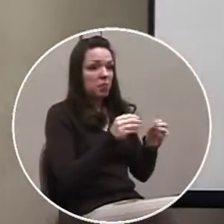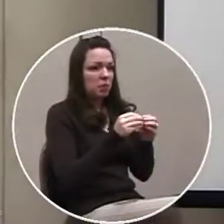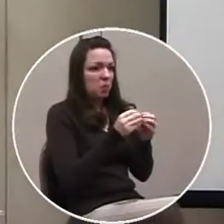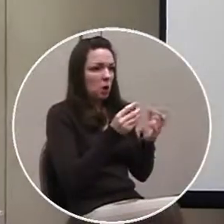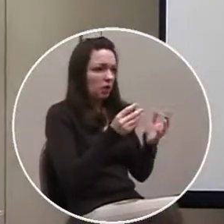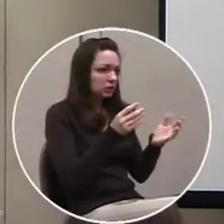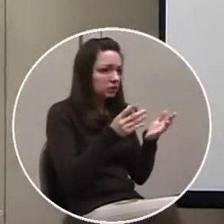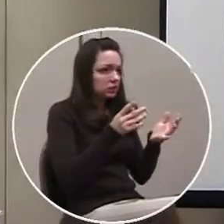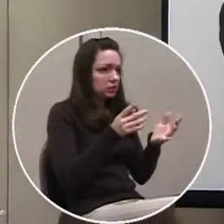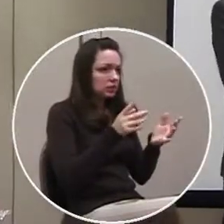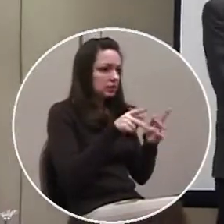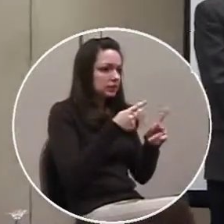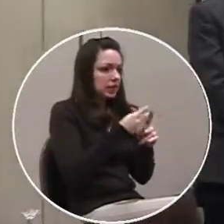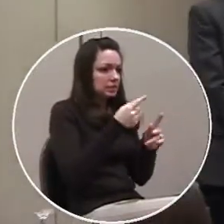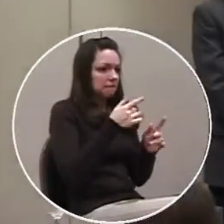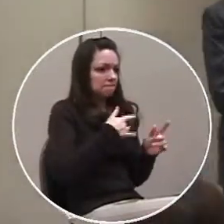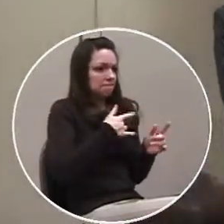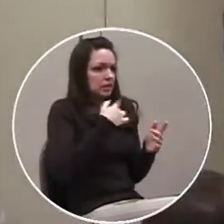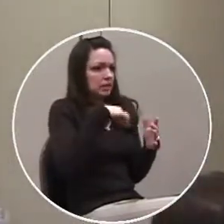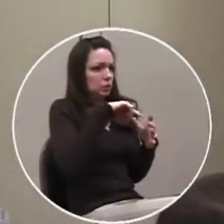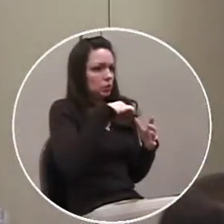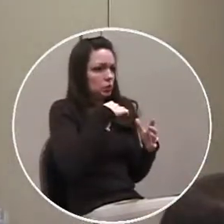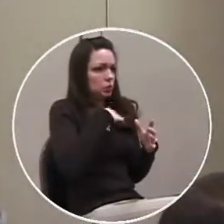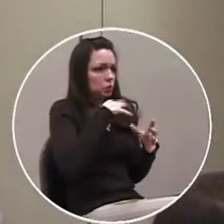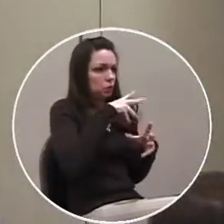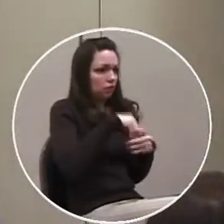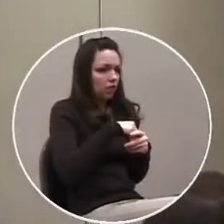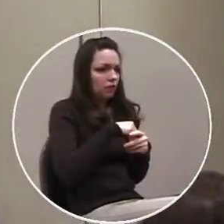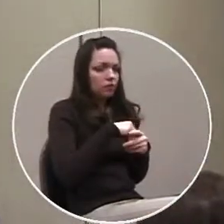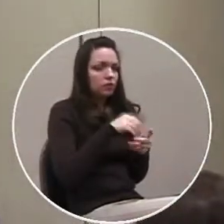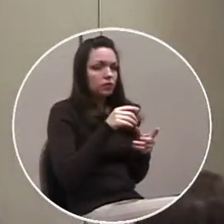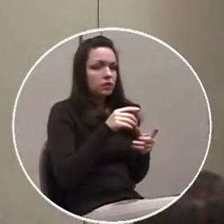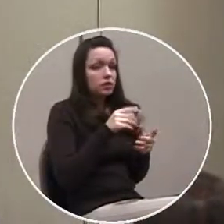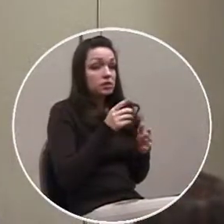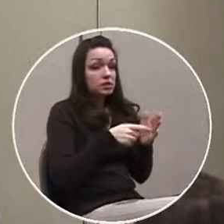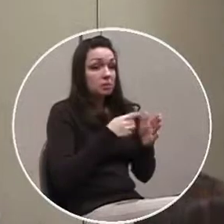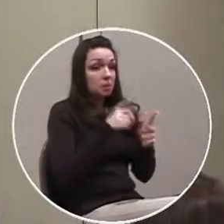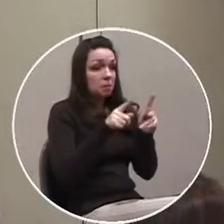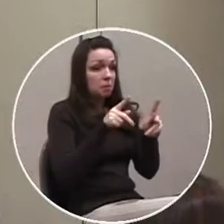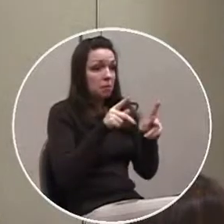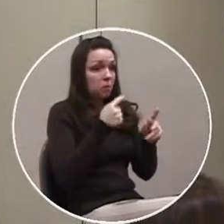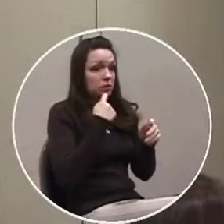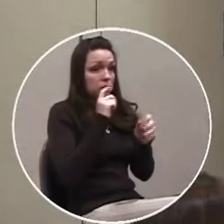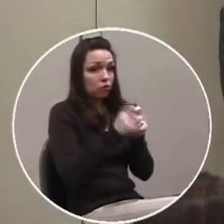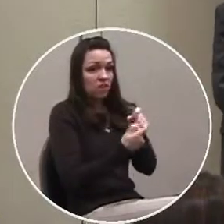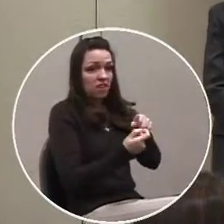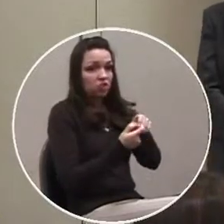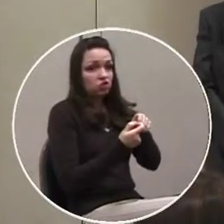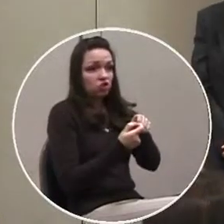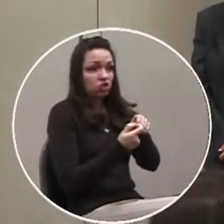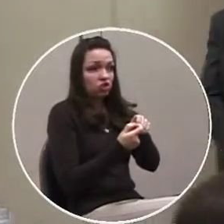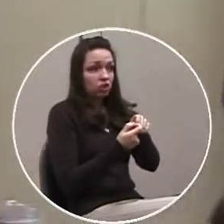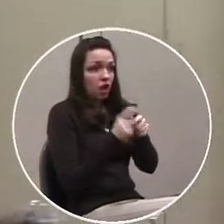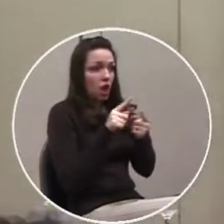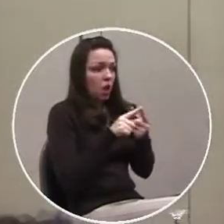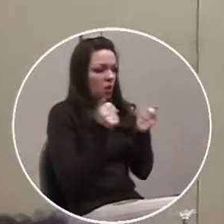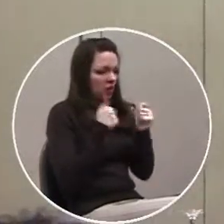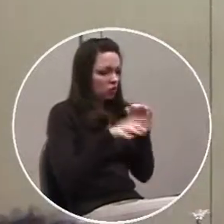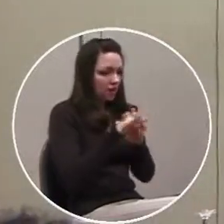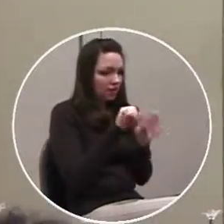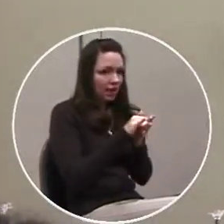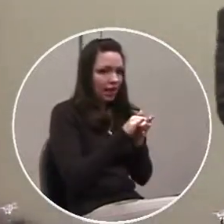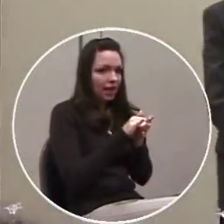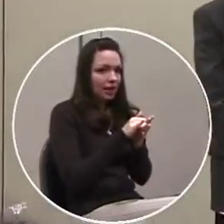those things, it starts getting, because one of the places that people will often go is revenge. And when they tried to find that stuff in the